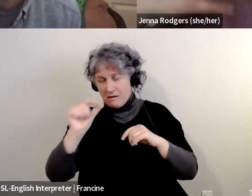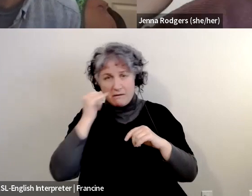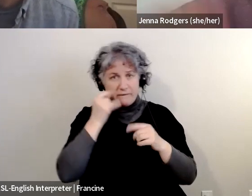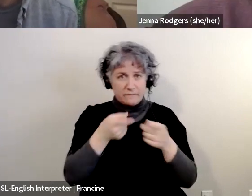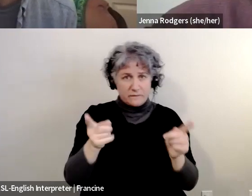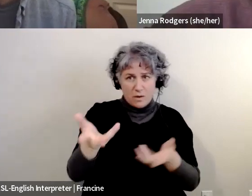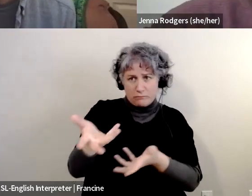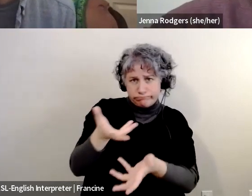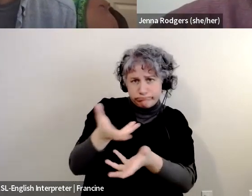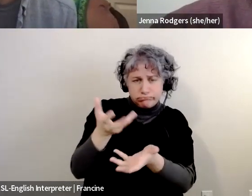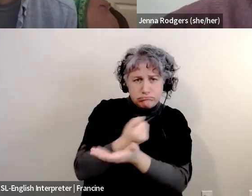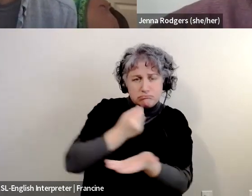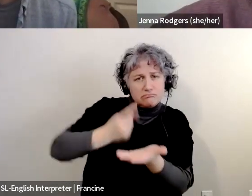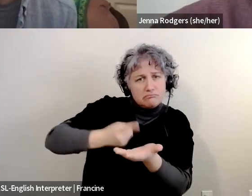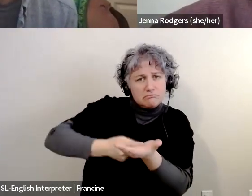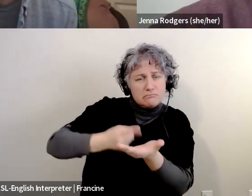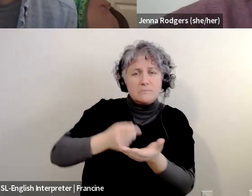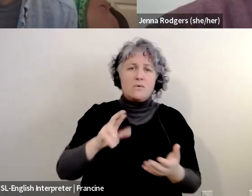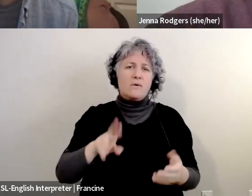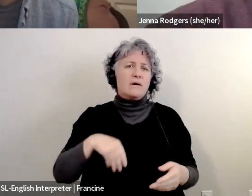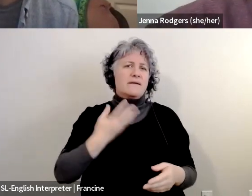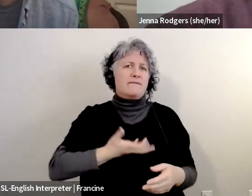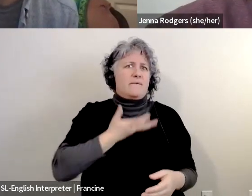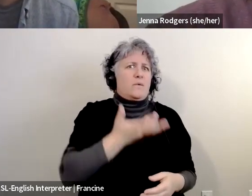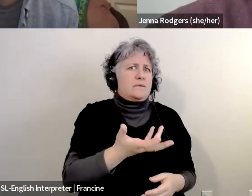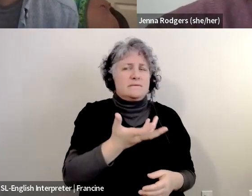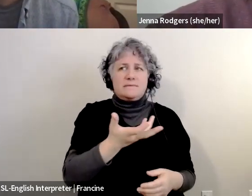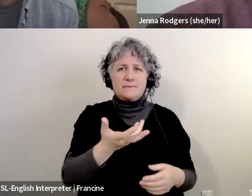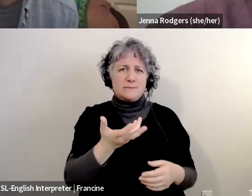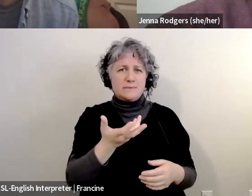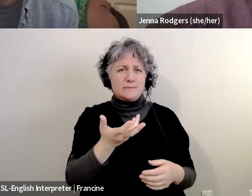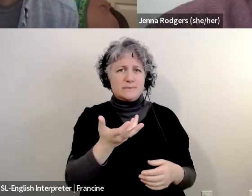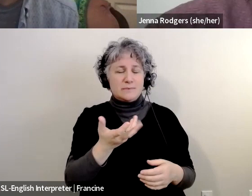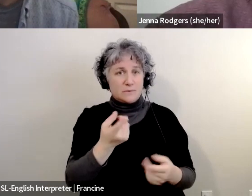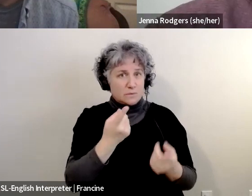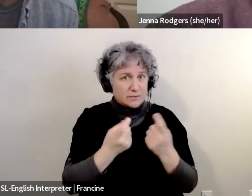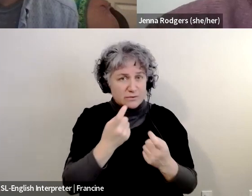anyone wants to talk aloud or give voice to